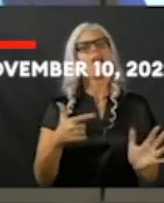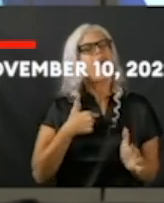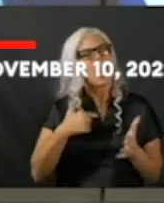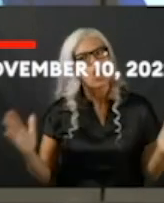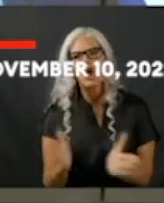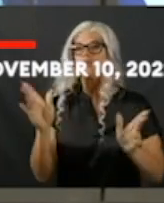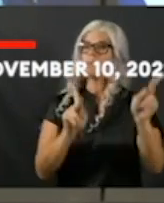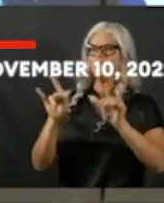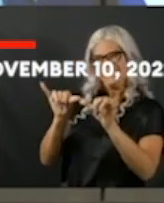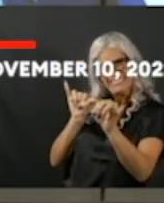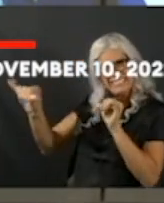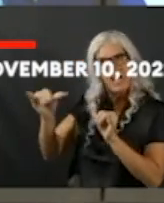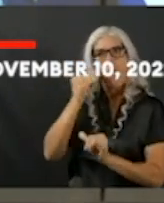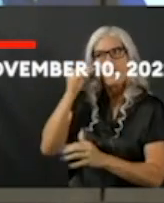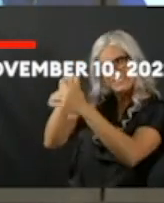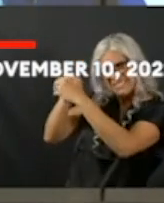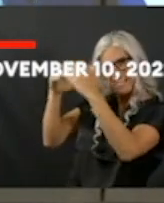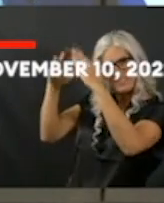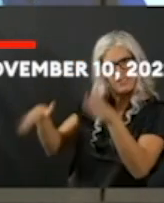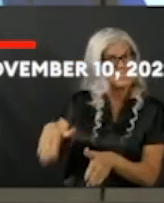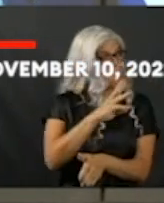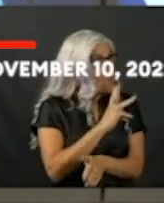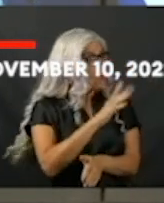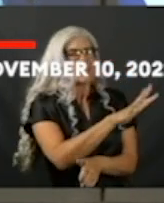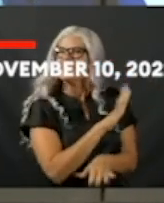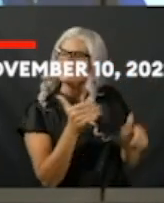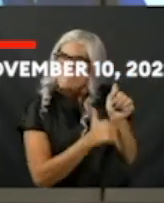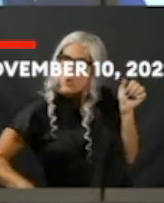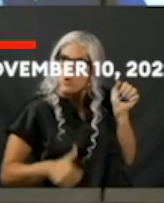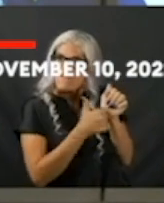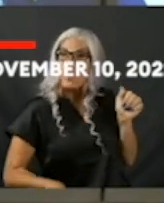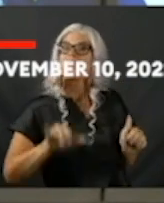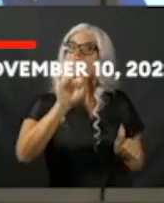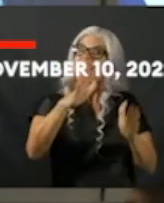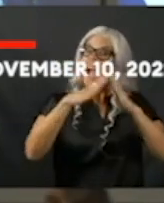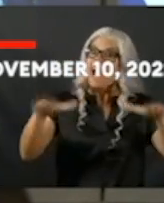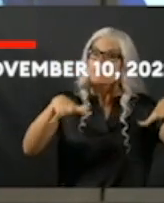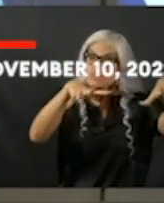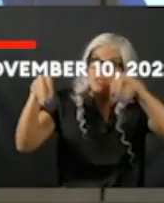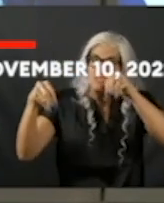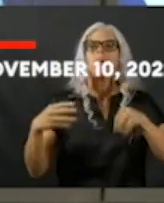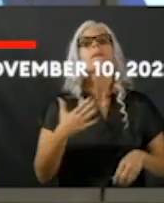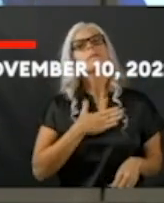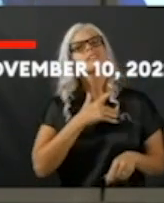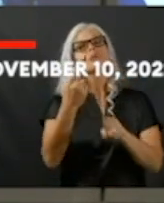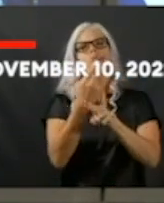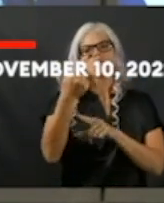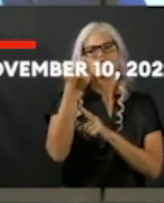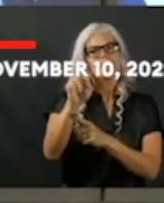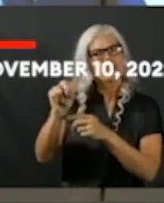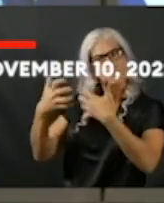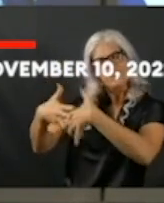structure and away from the coastline at this time. If you lose power, please use generators safely.